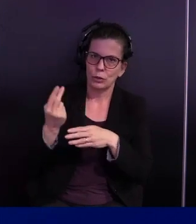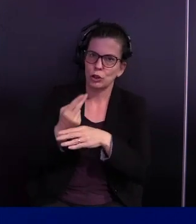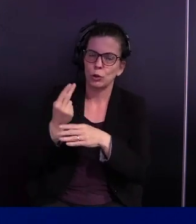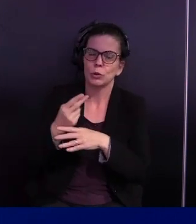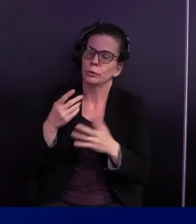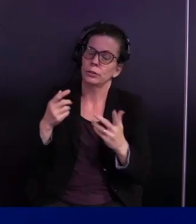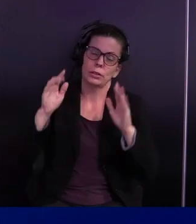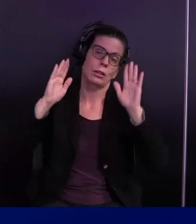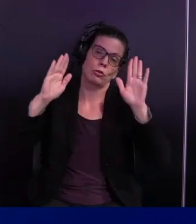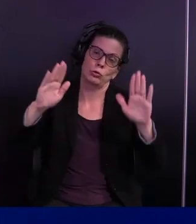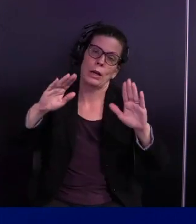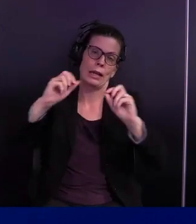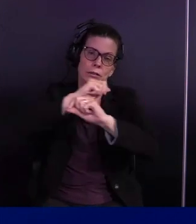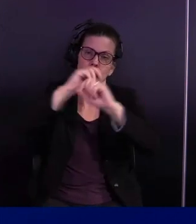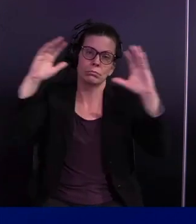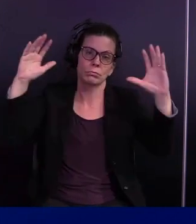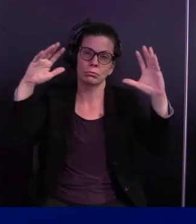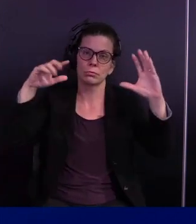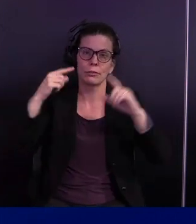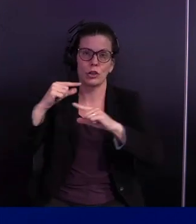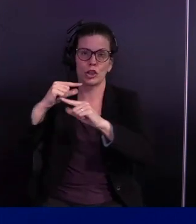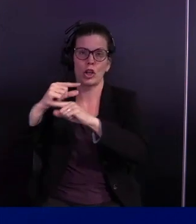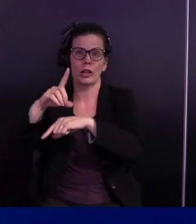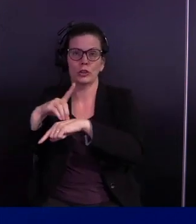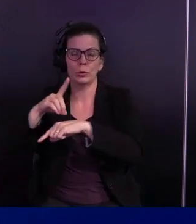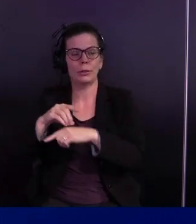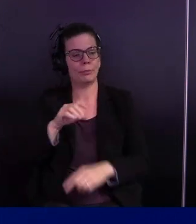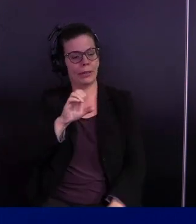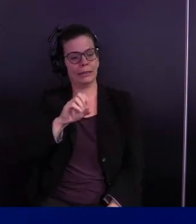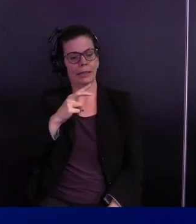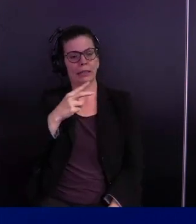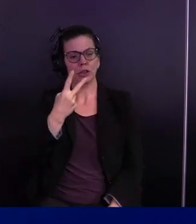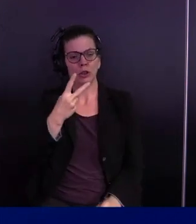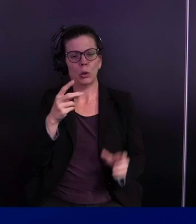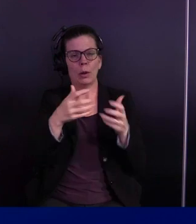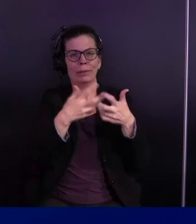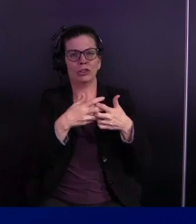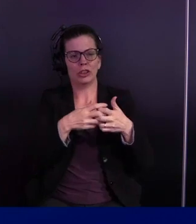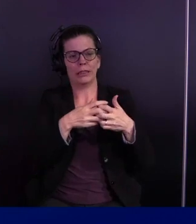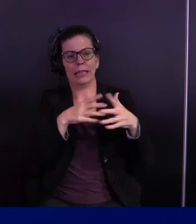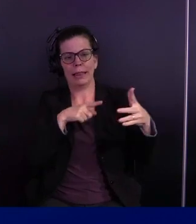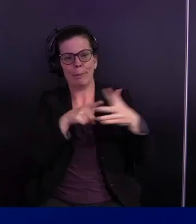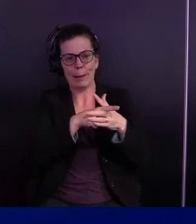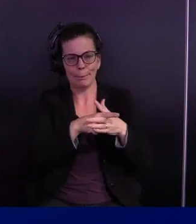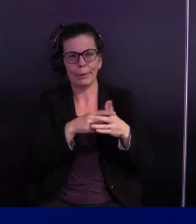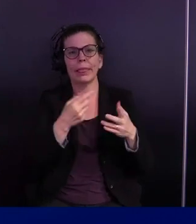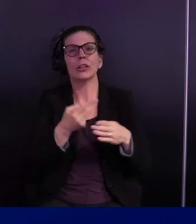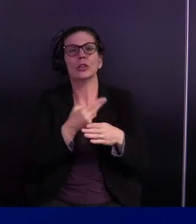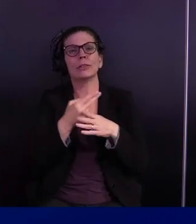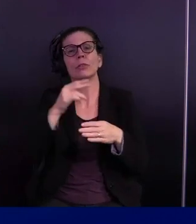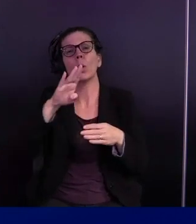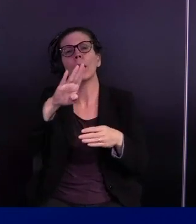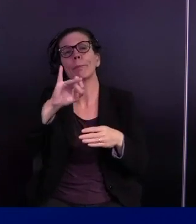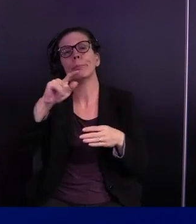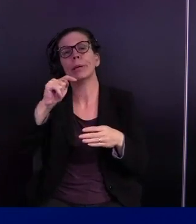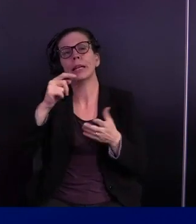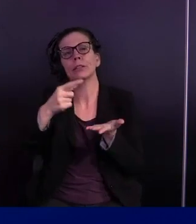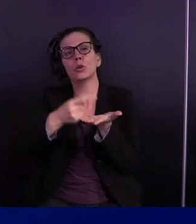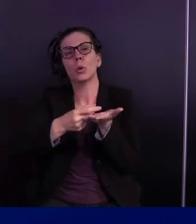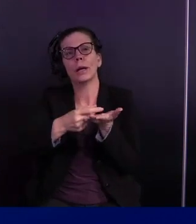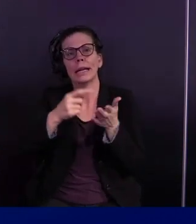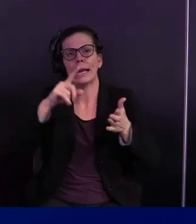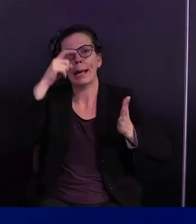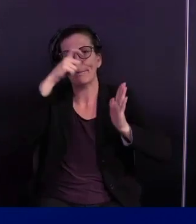really great picture for guard duty, is that an EC2 machine's been popped and it's being used for Bitcoin mining. Right. We would never see that logged into